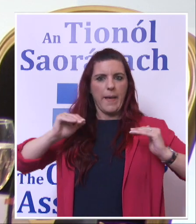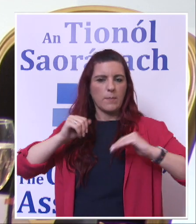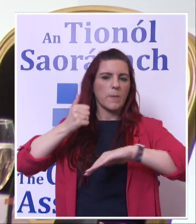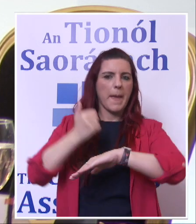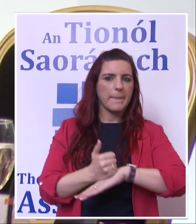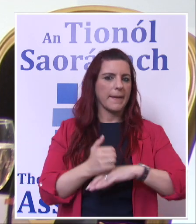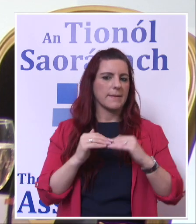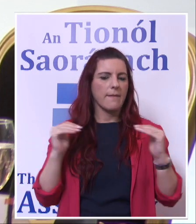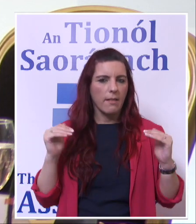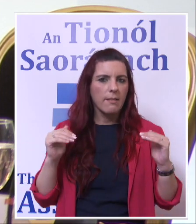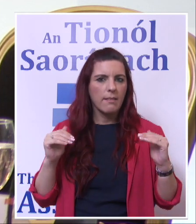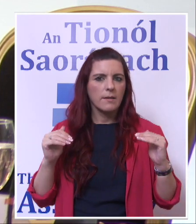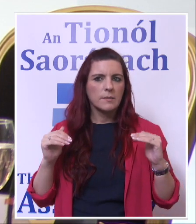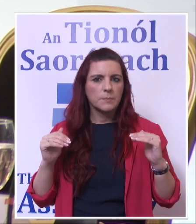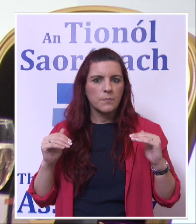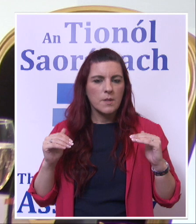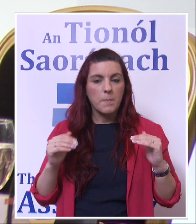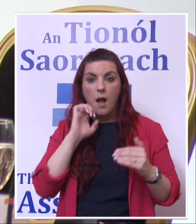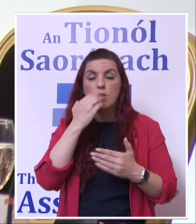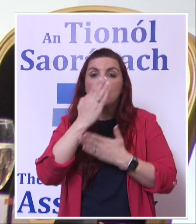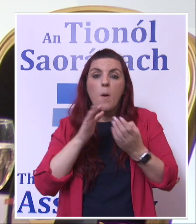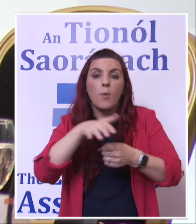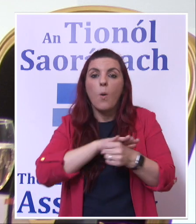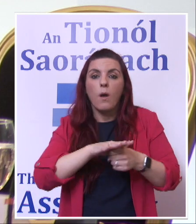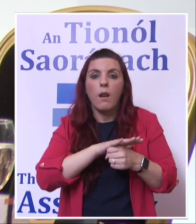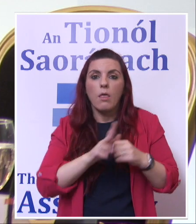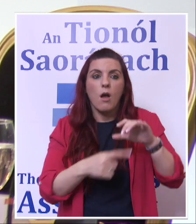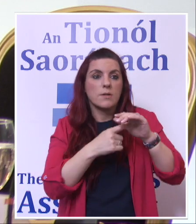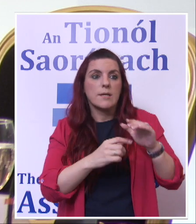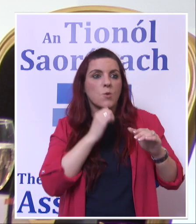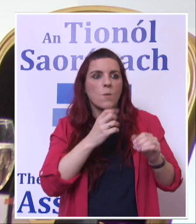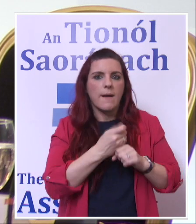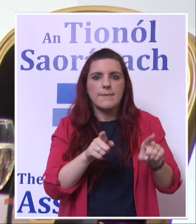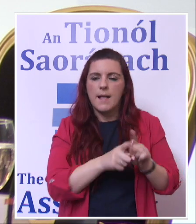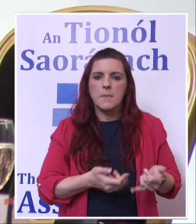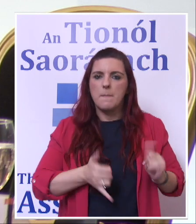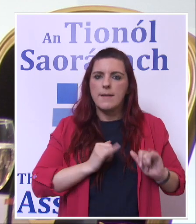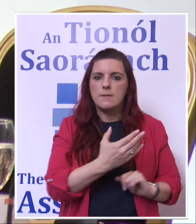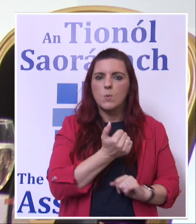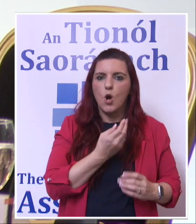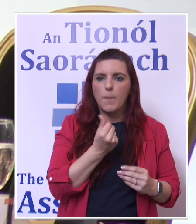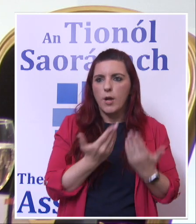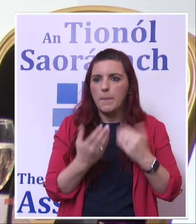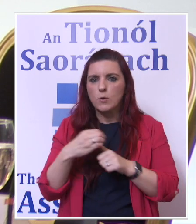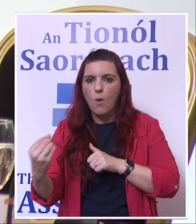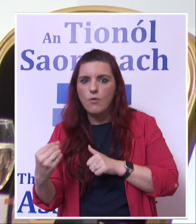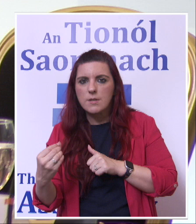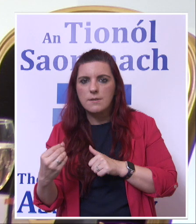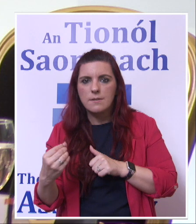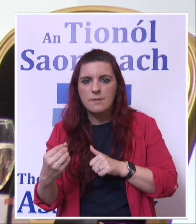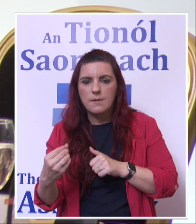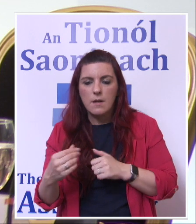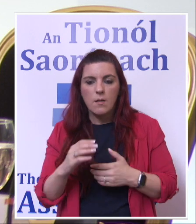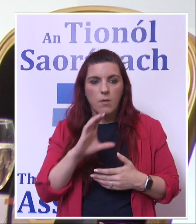authority has to earn money and what they can actually get. And where does that money come from?